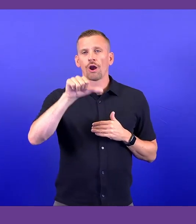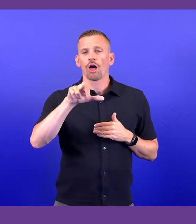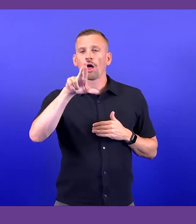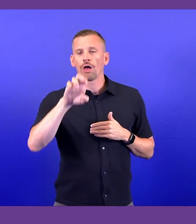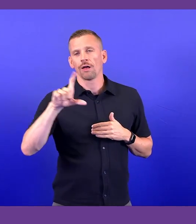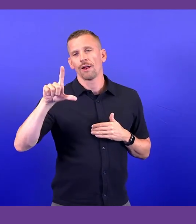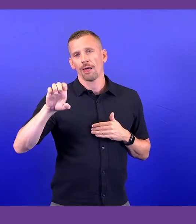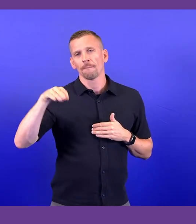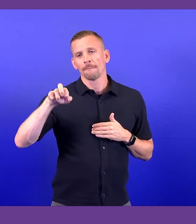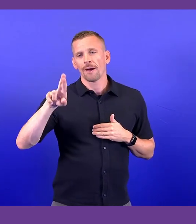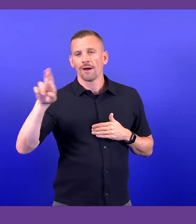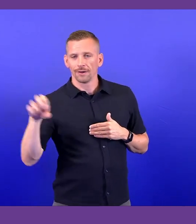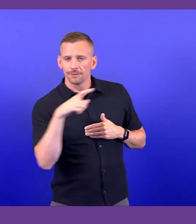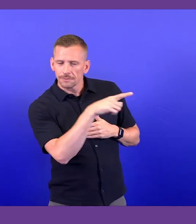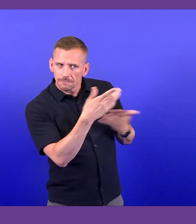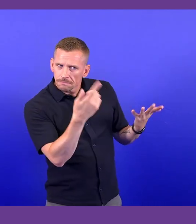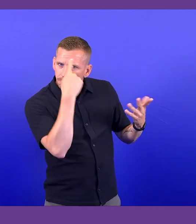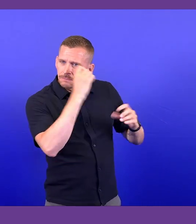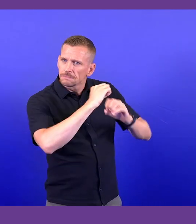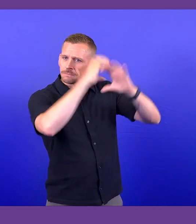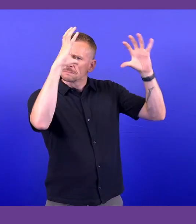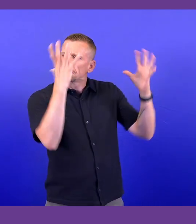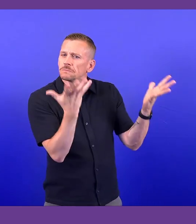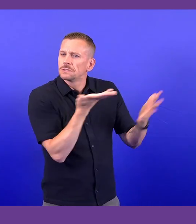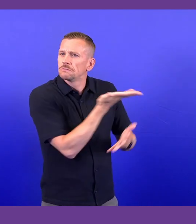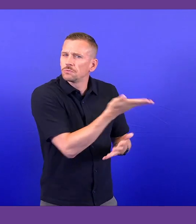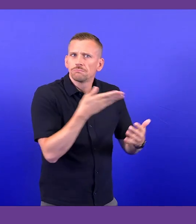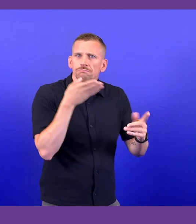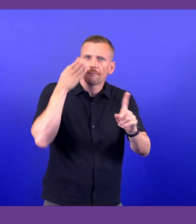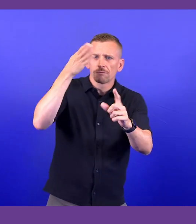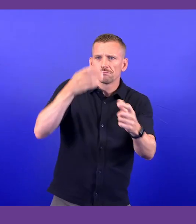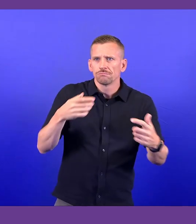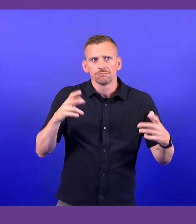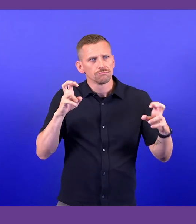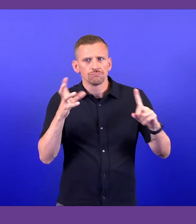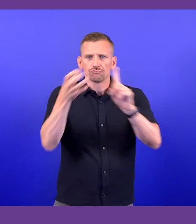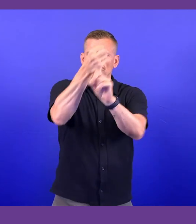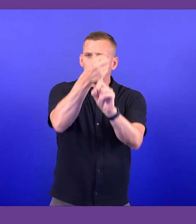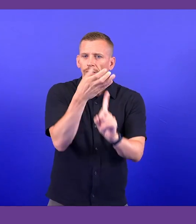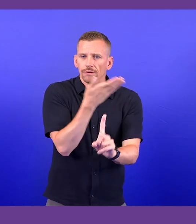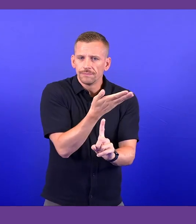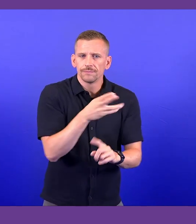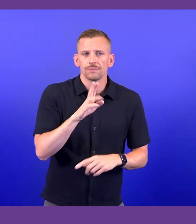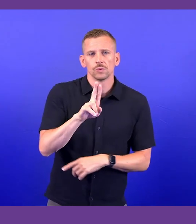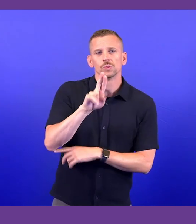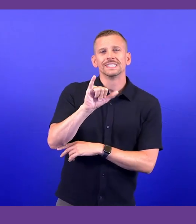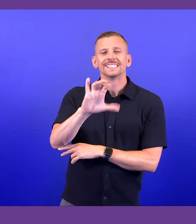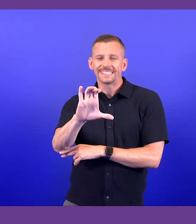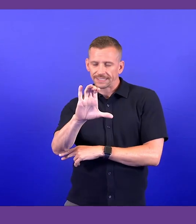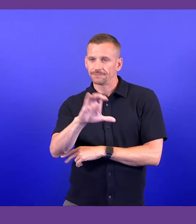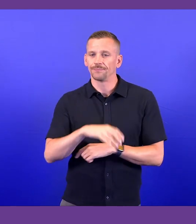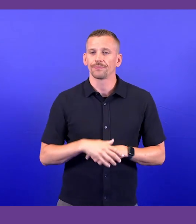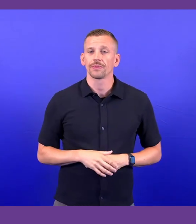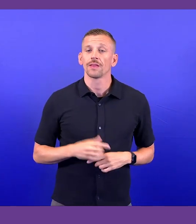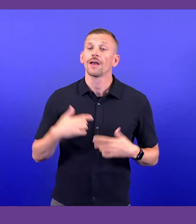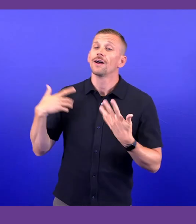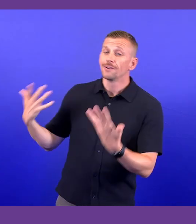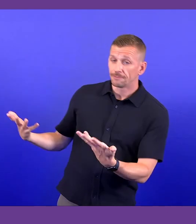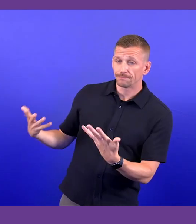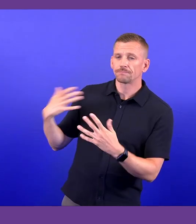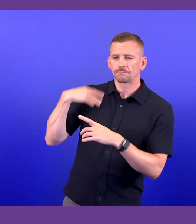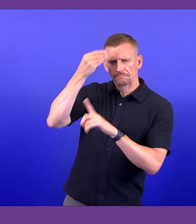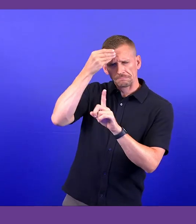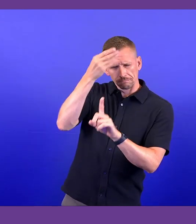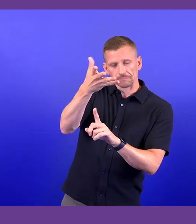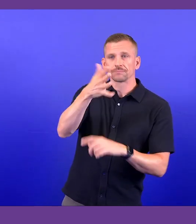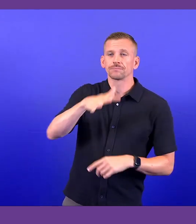Maybe just before talking about the challenges, just a quick reminder of how the public transport is organized, because it has an impact on the accessibility